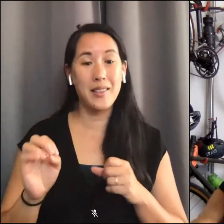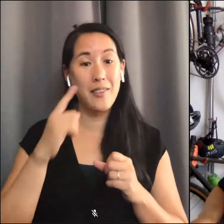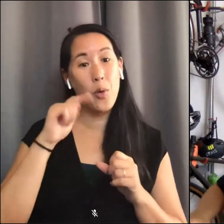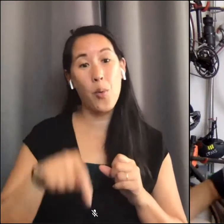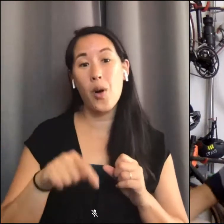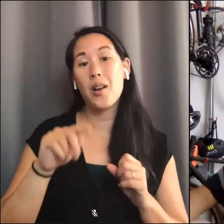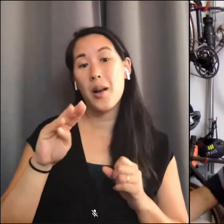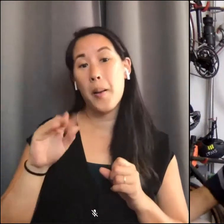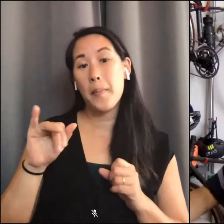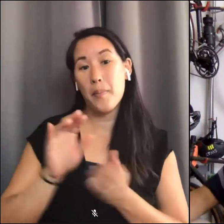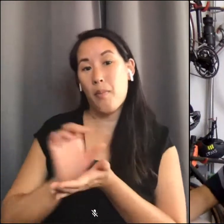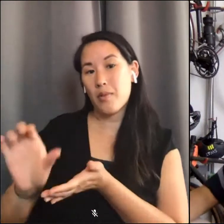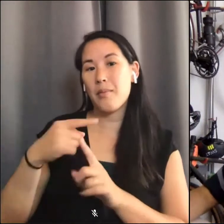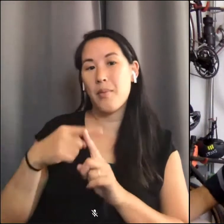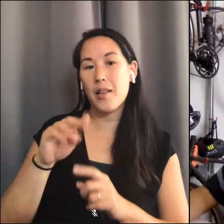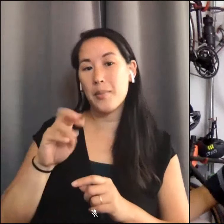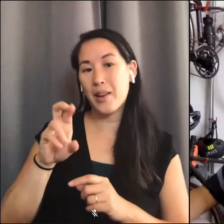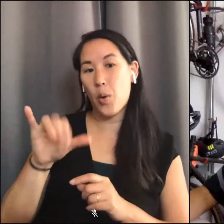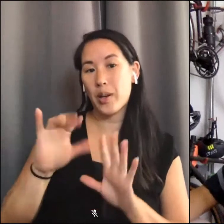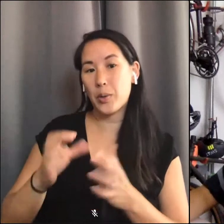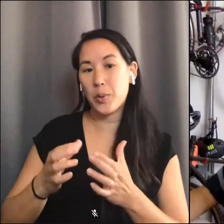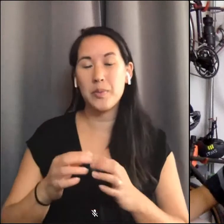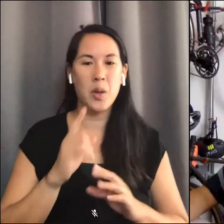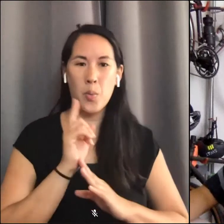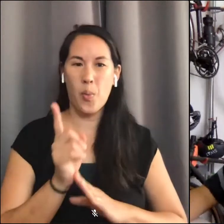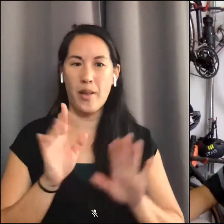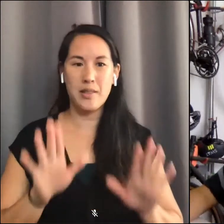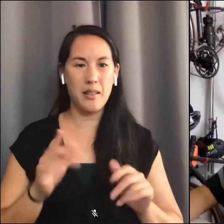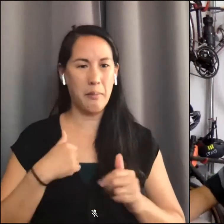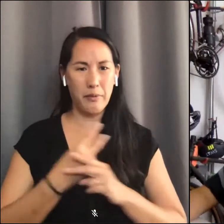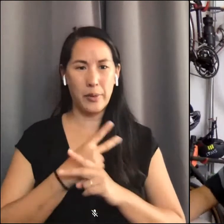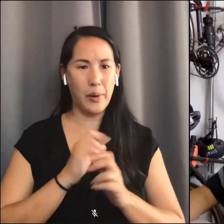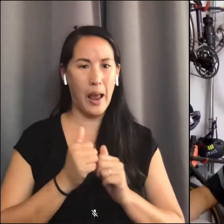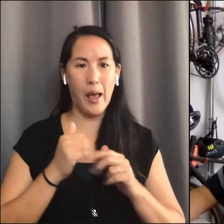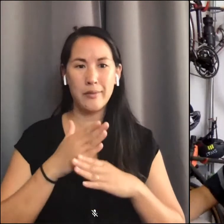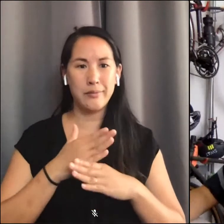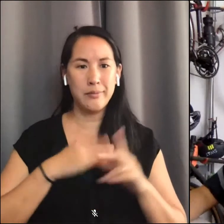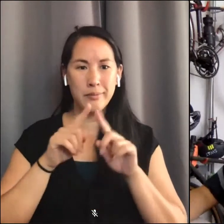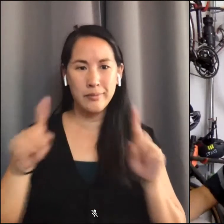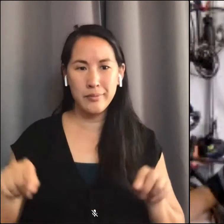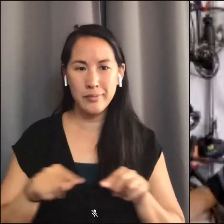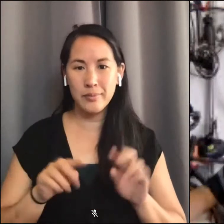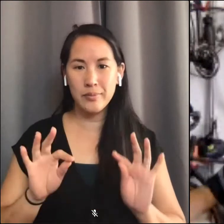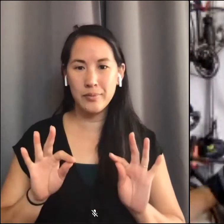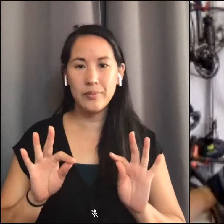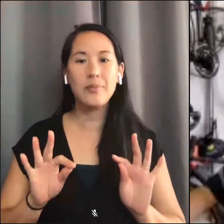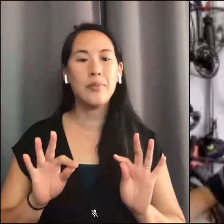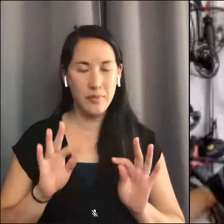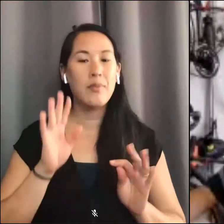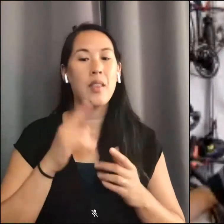and minority groups. So with that being said, give me a second here while I figure out how to show my screen. To talk a little bit